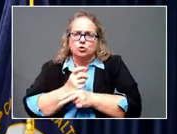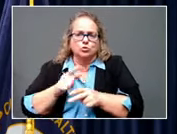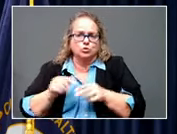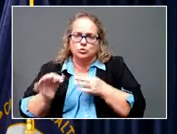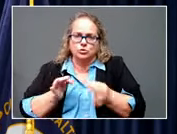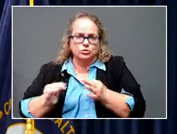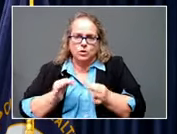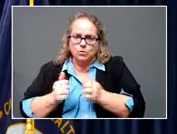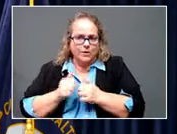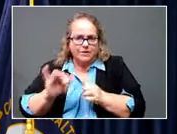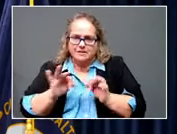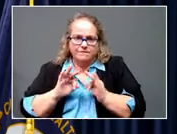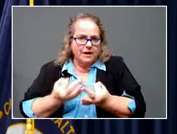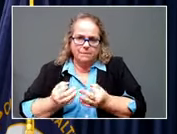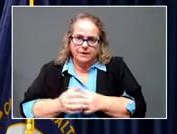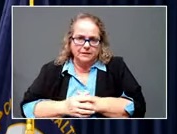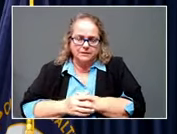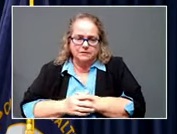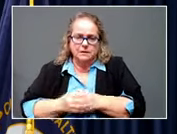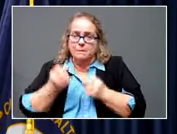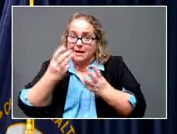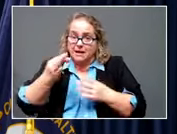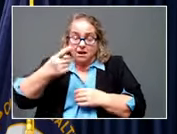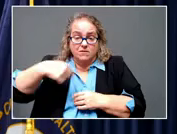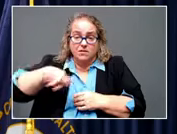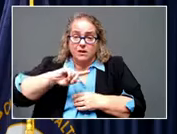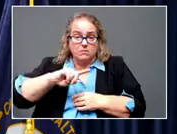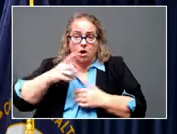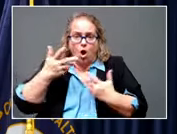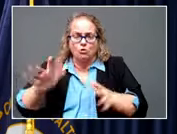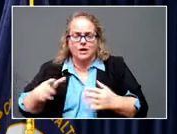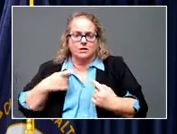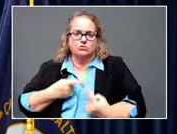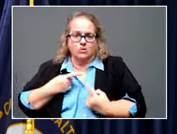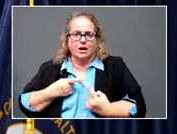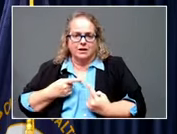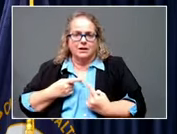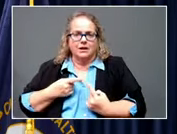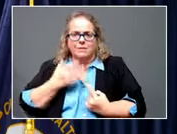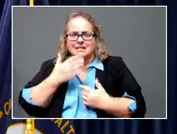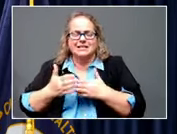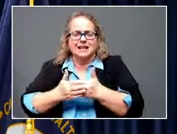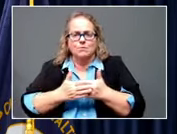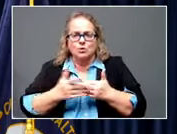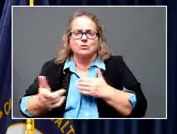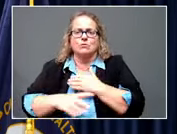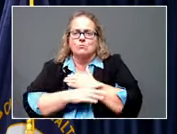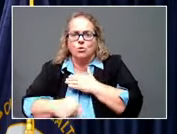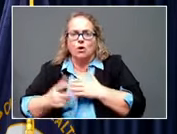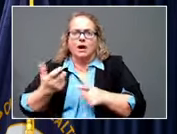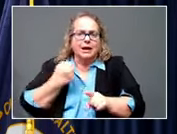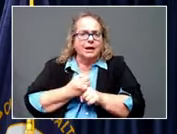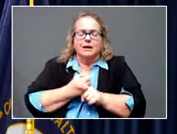families. Many of them were already struggling with the neighborhoods that were hit. And when you don't have much